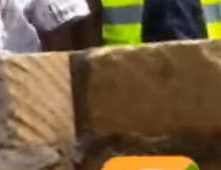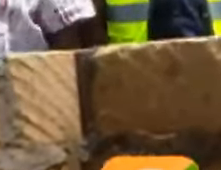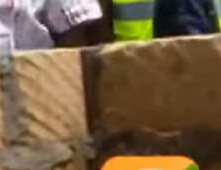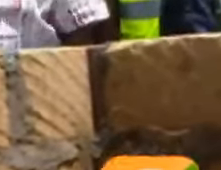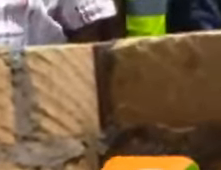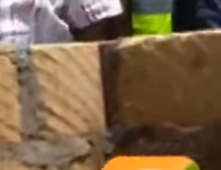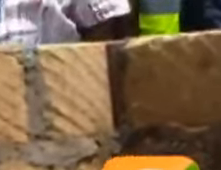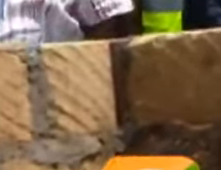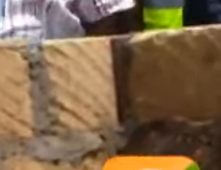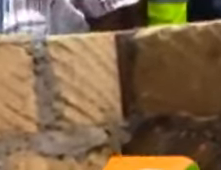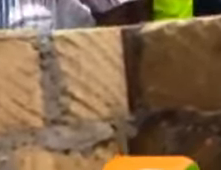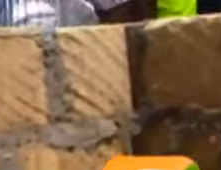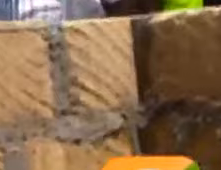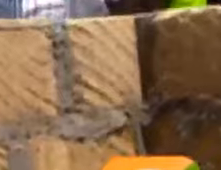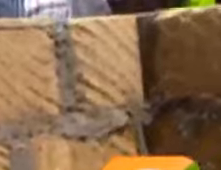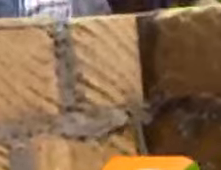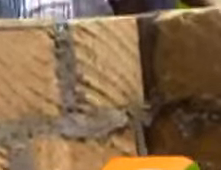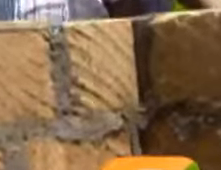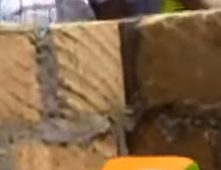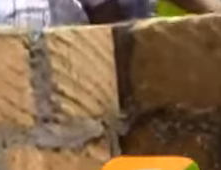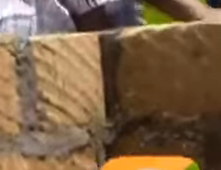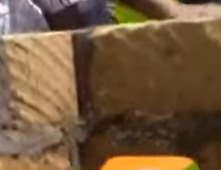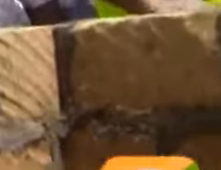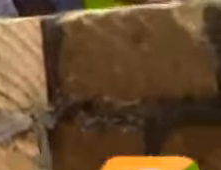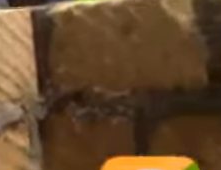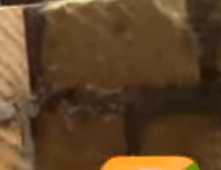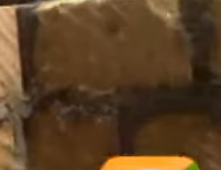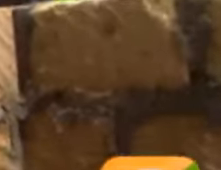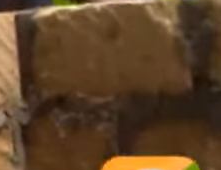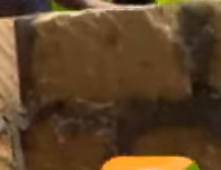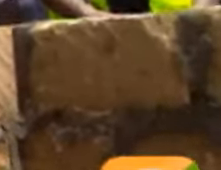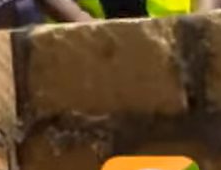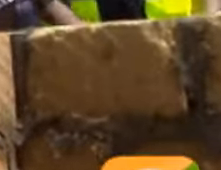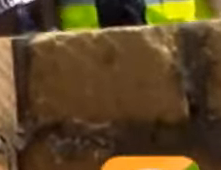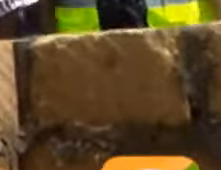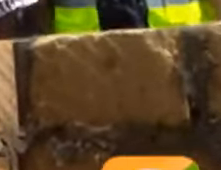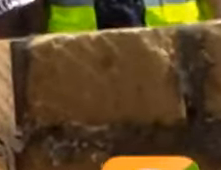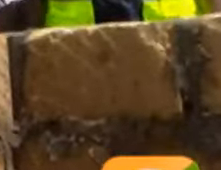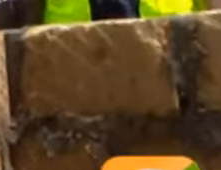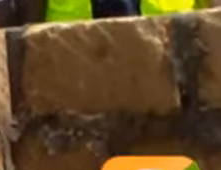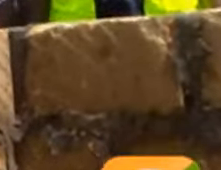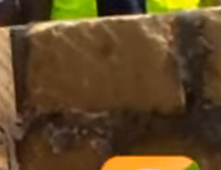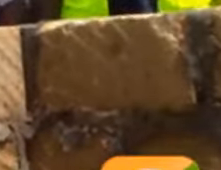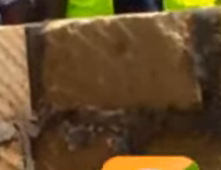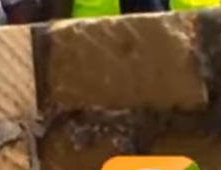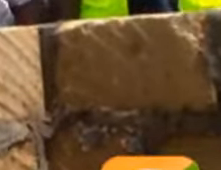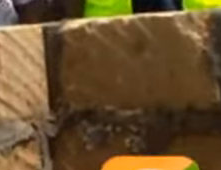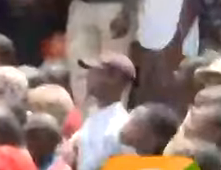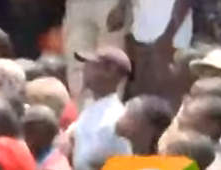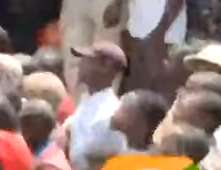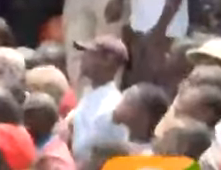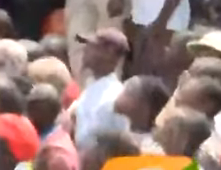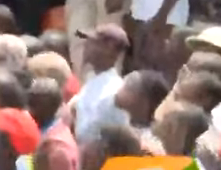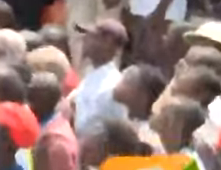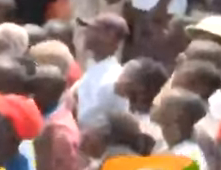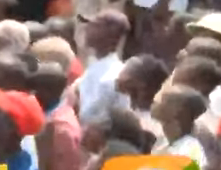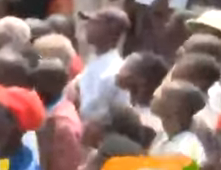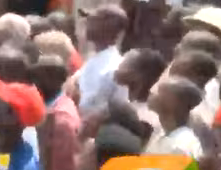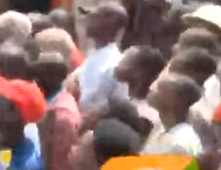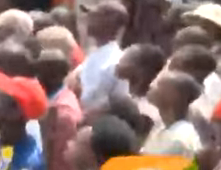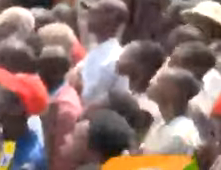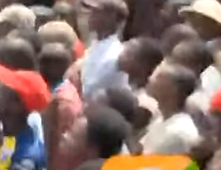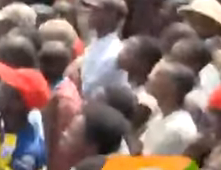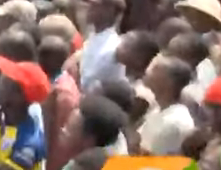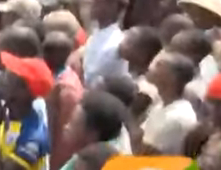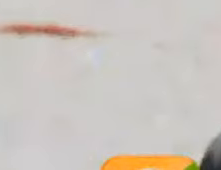with his PET project, laying yet another foundation stone for a 3,000-unit project in Kandui. The Constitution of